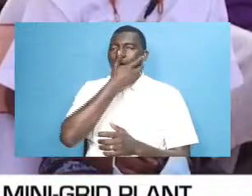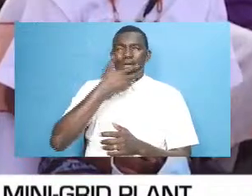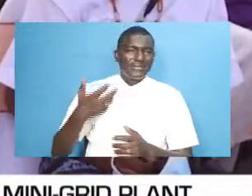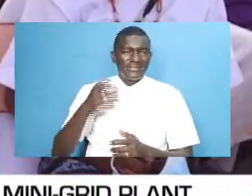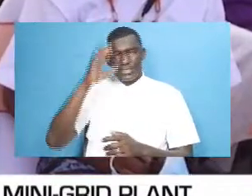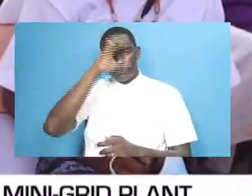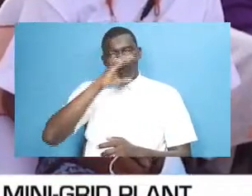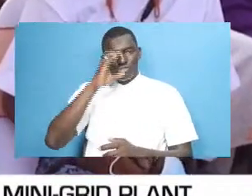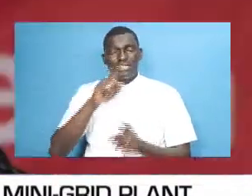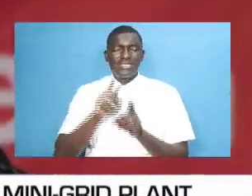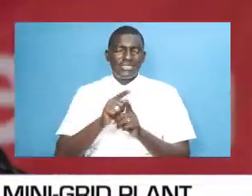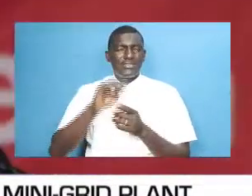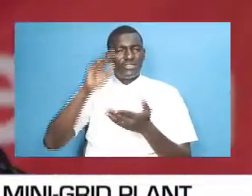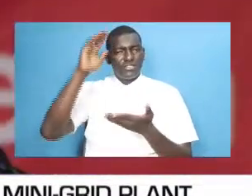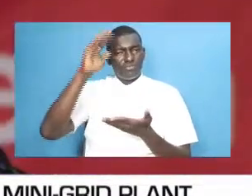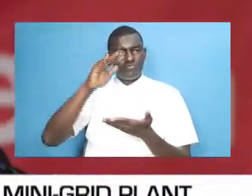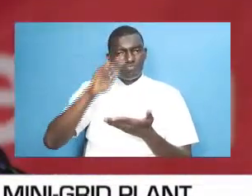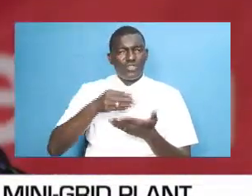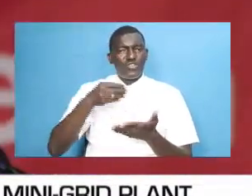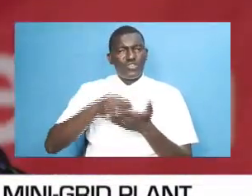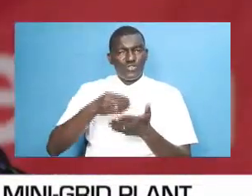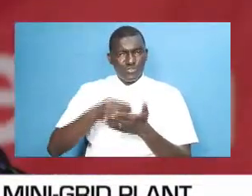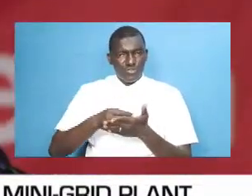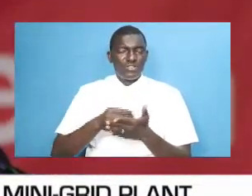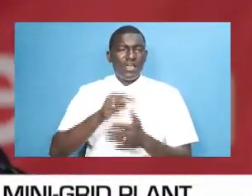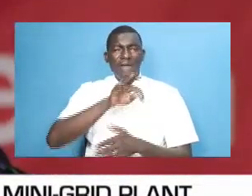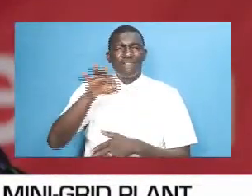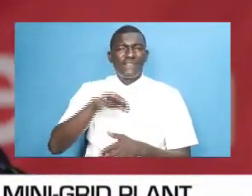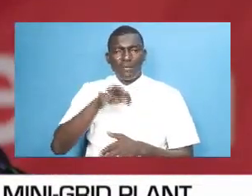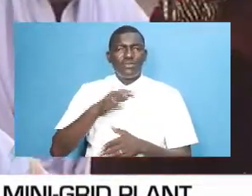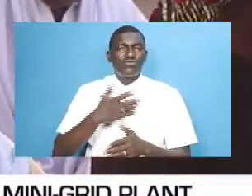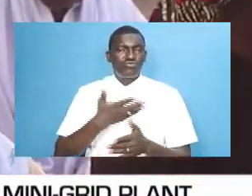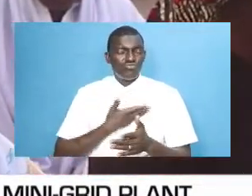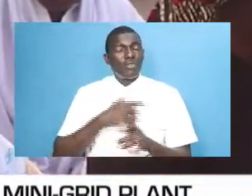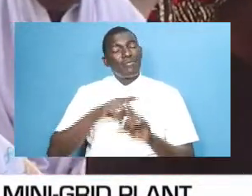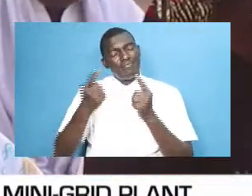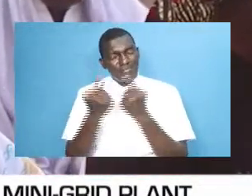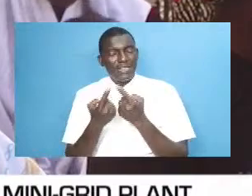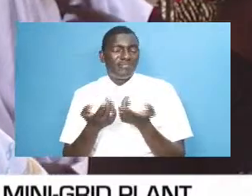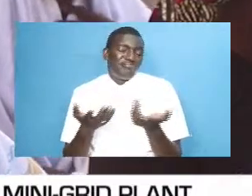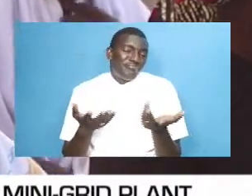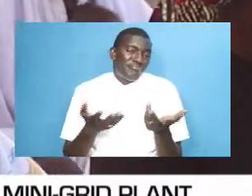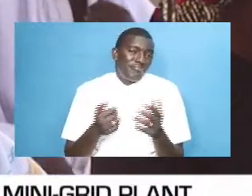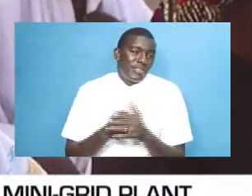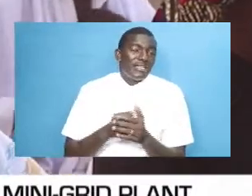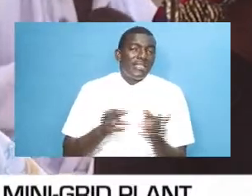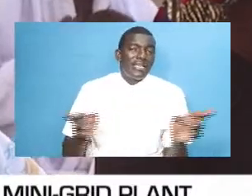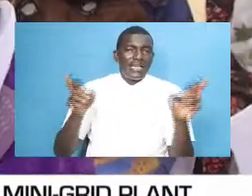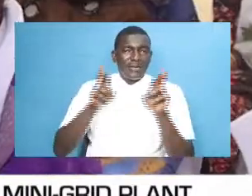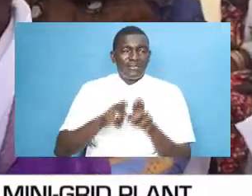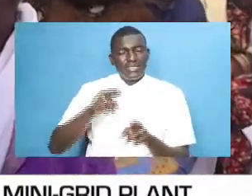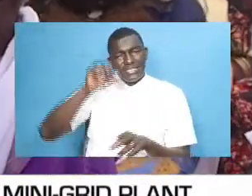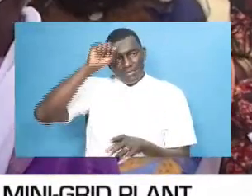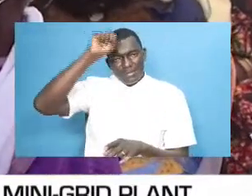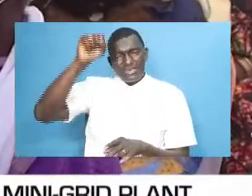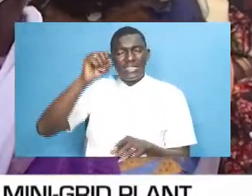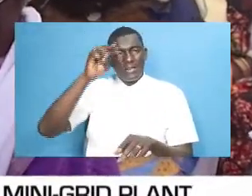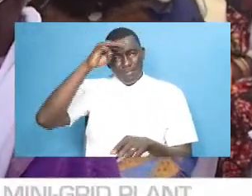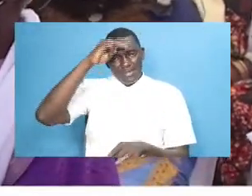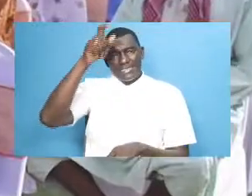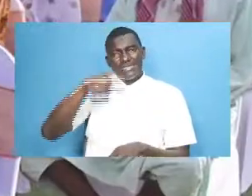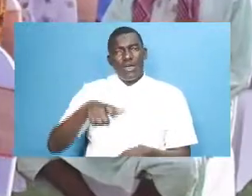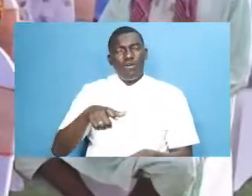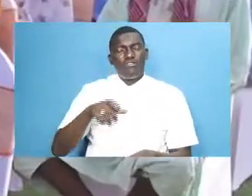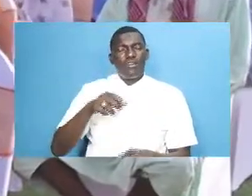condition and will reduce cost of families to have electricity. Representing the president, the Minister of Petroleum and